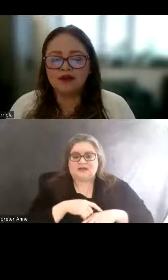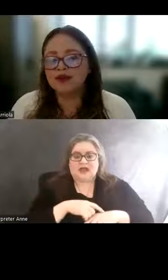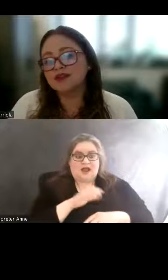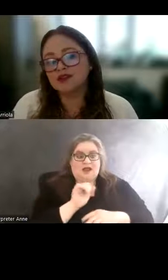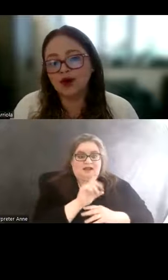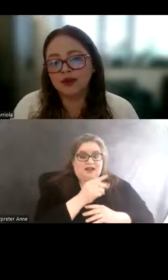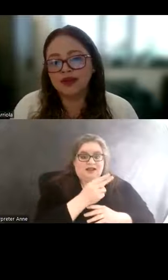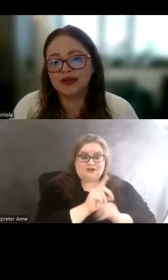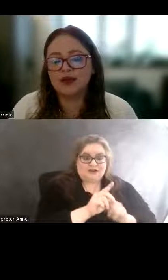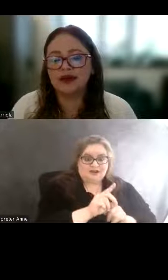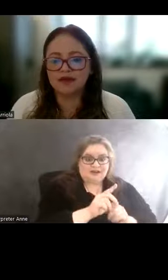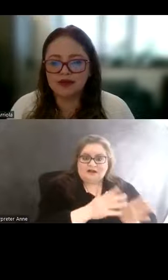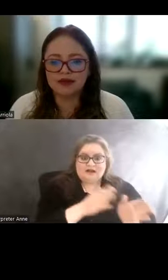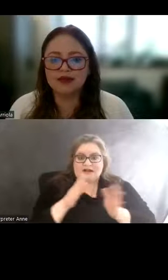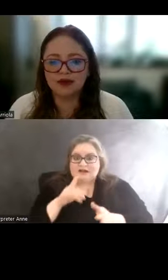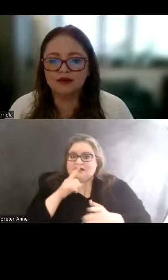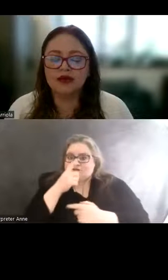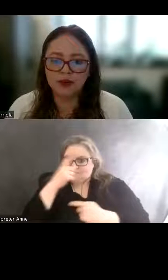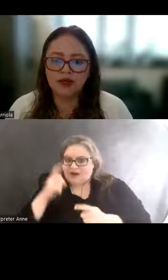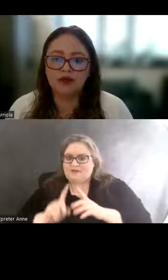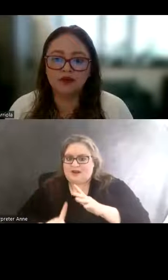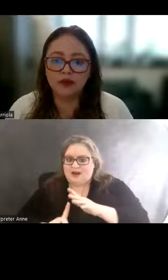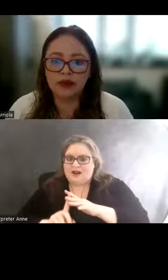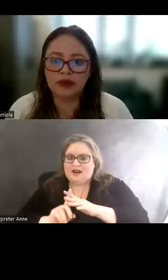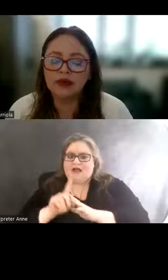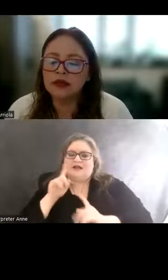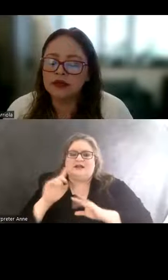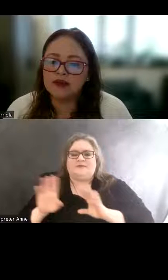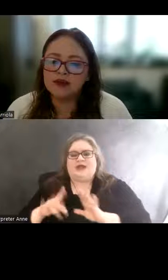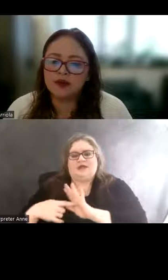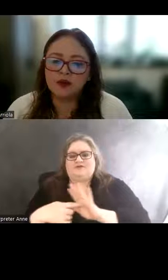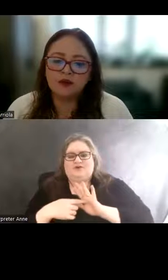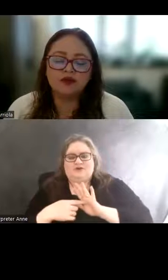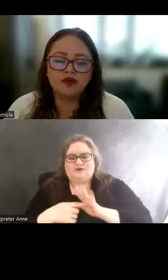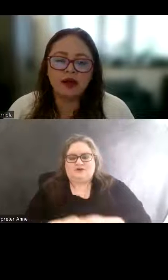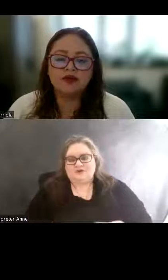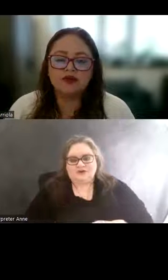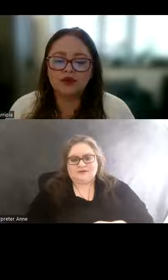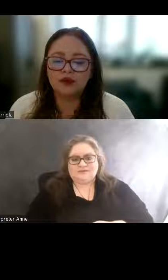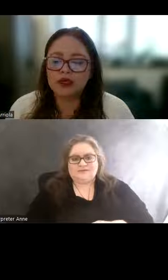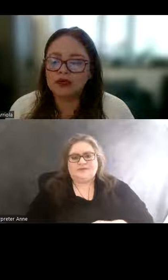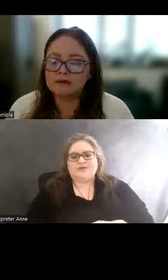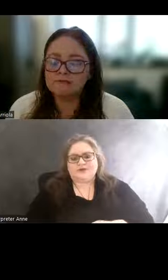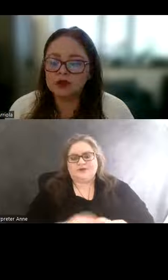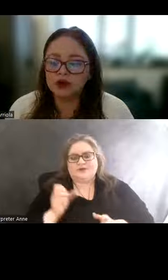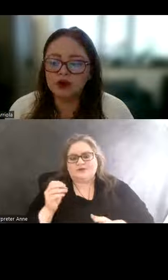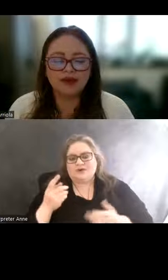lot of times it's trauma that's manifesting itself in a behavioral way. And so trying to create some of